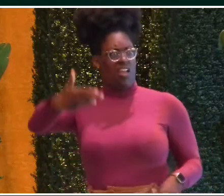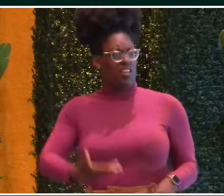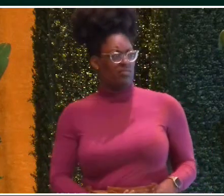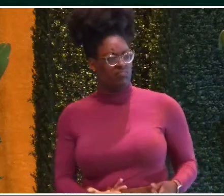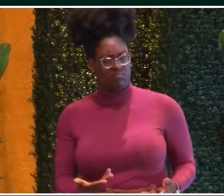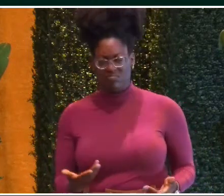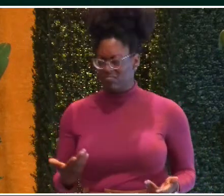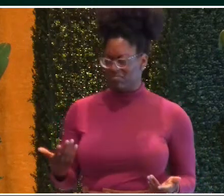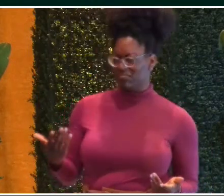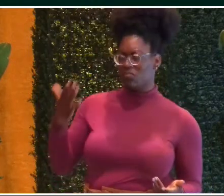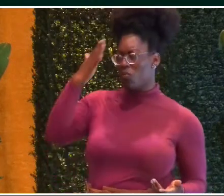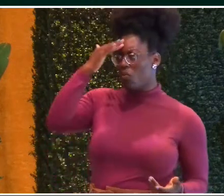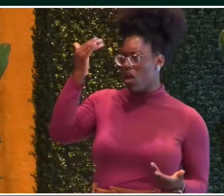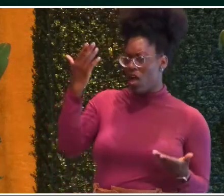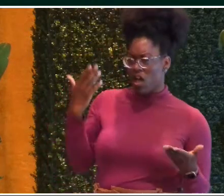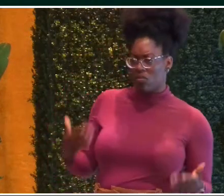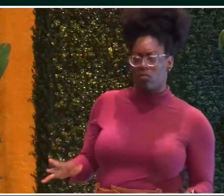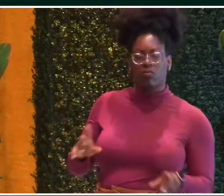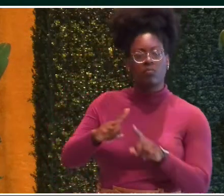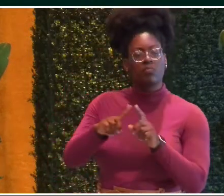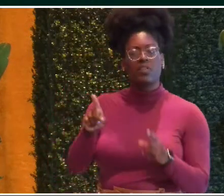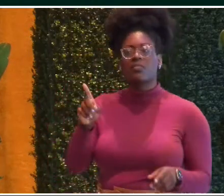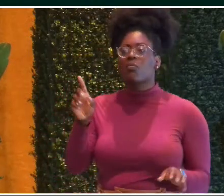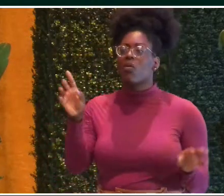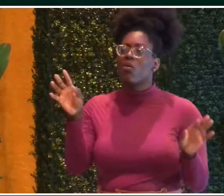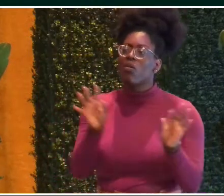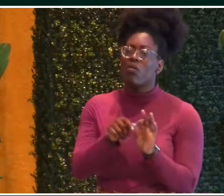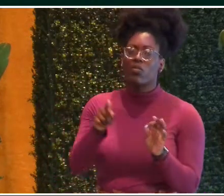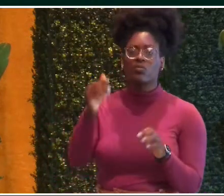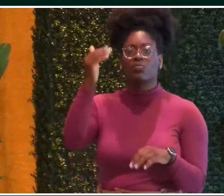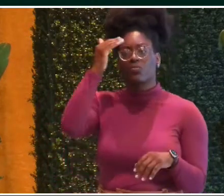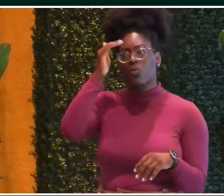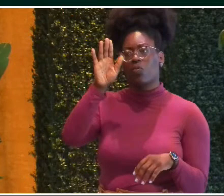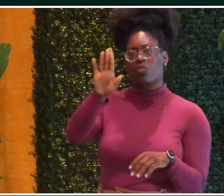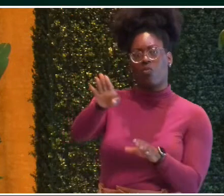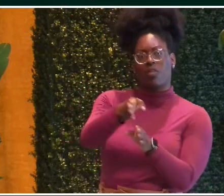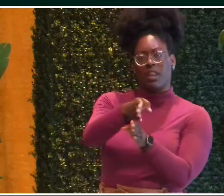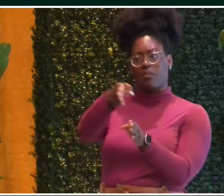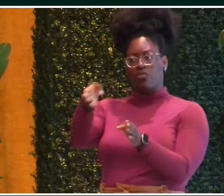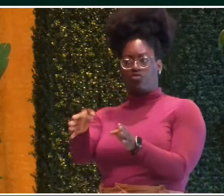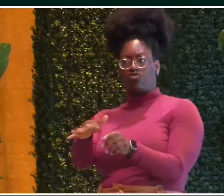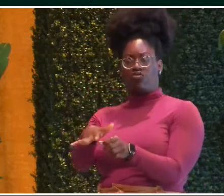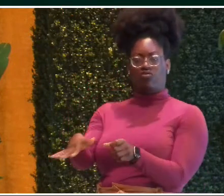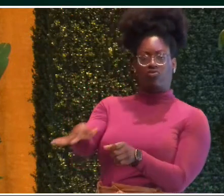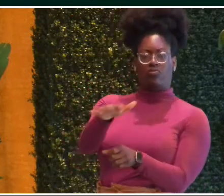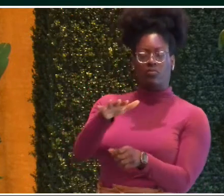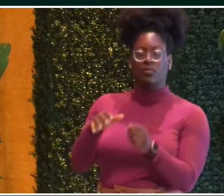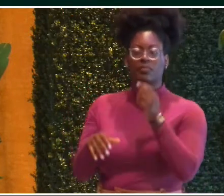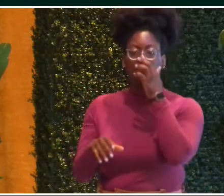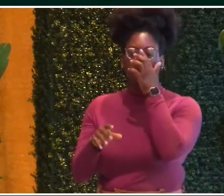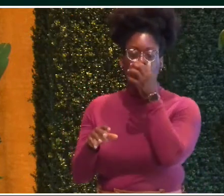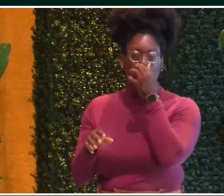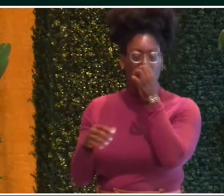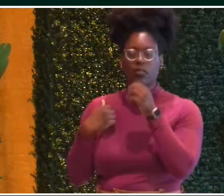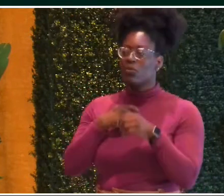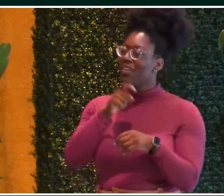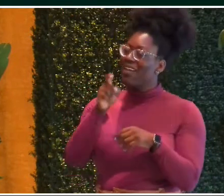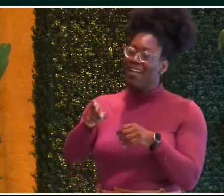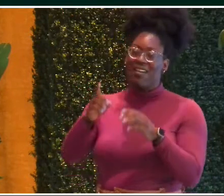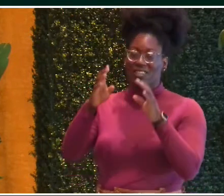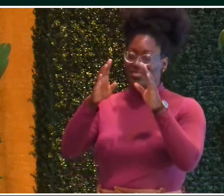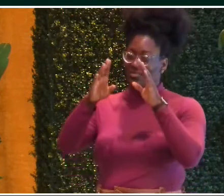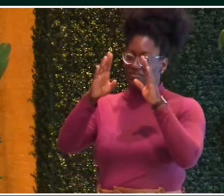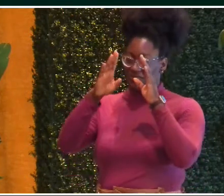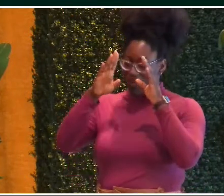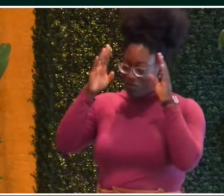must. We just, don't take any photos of me if that's okay. We must focus on that. We must focus on